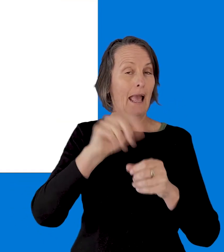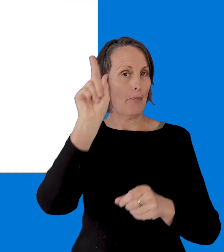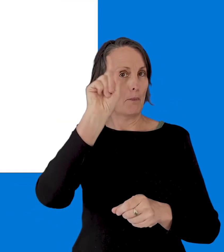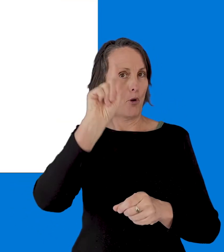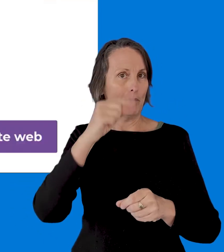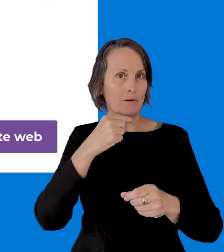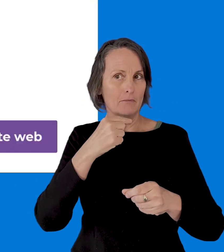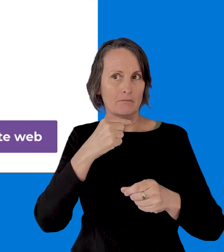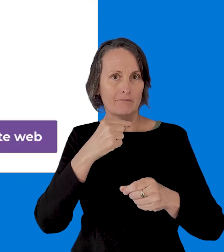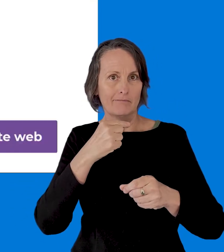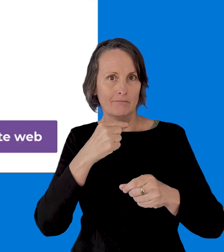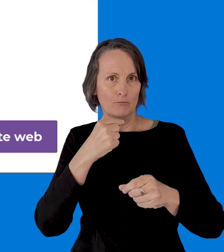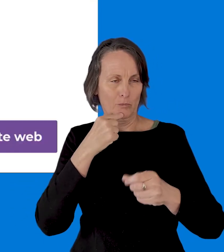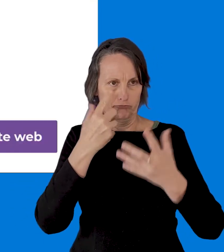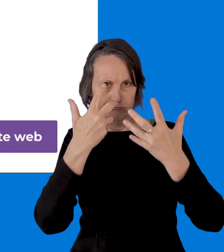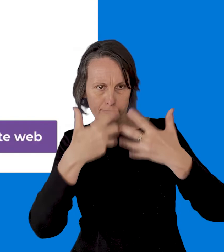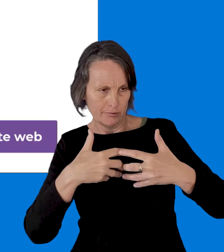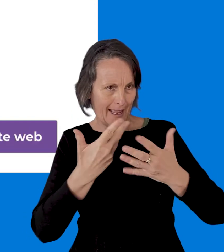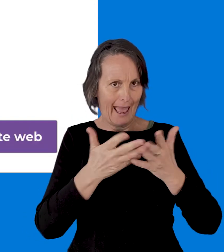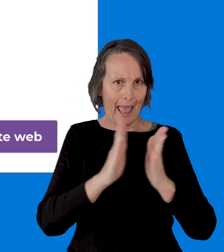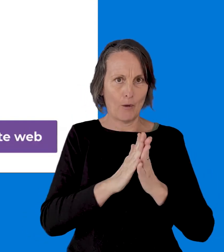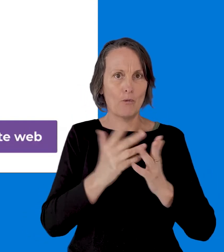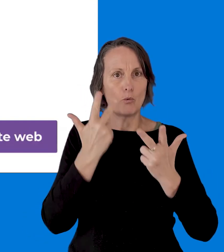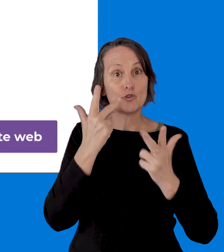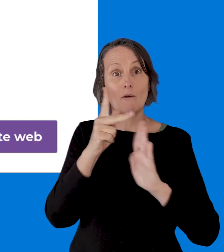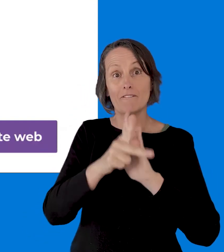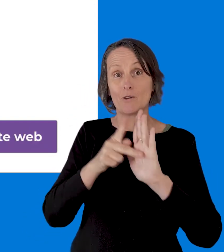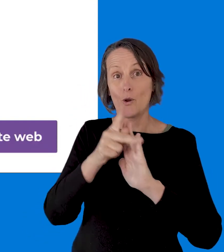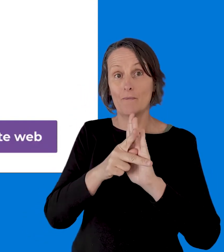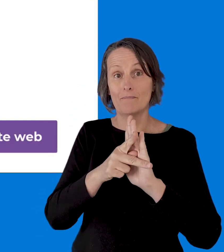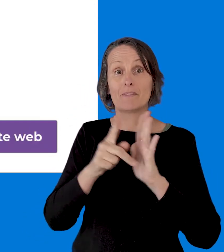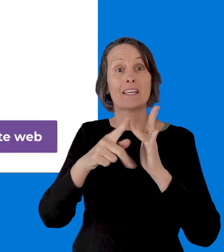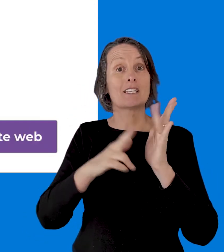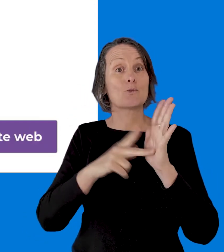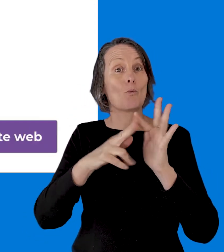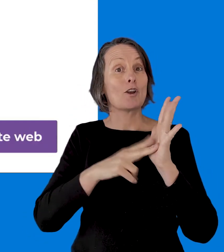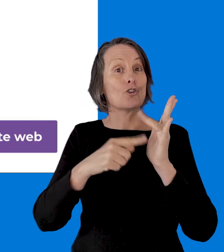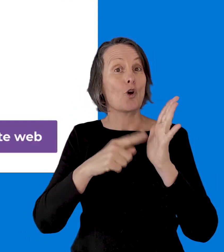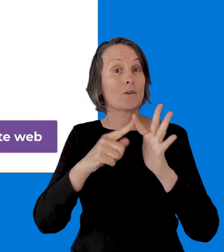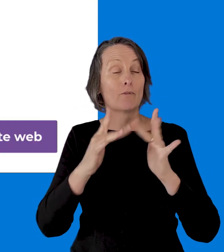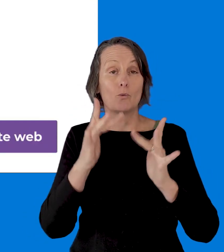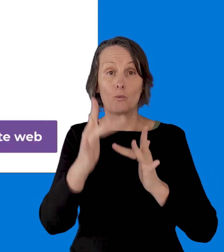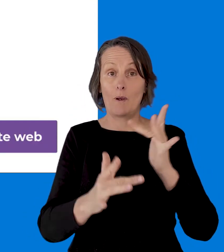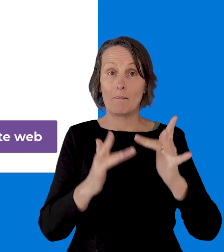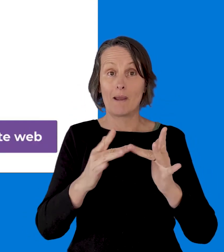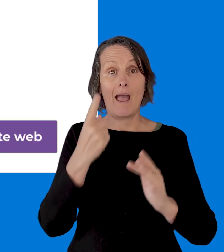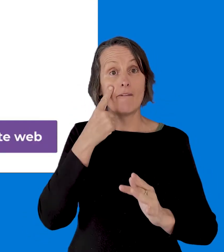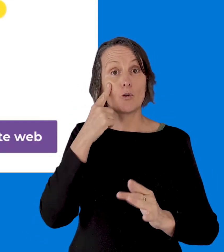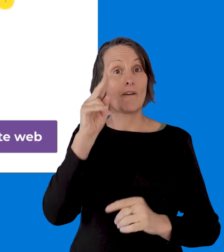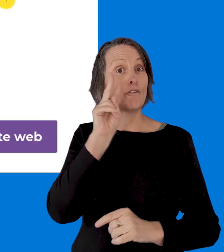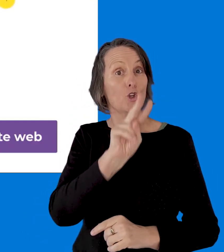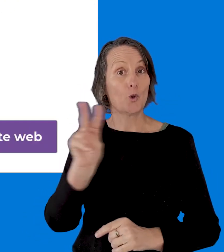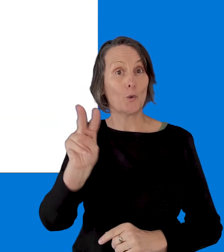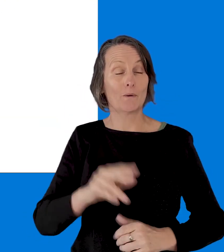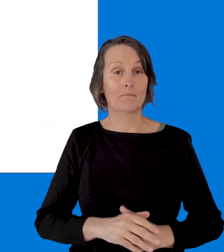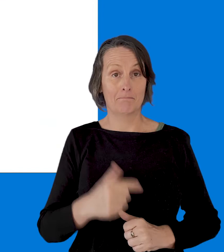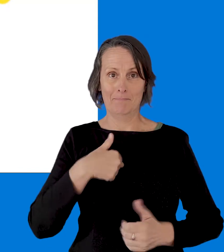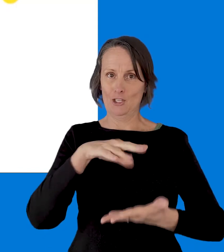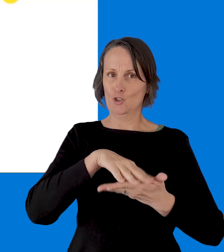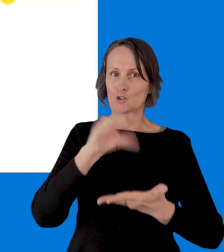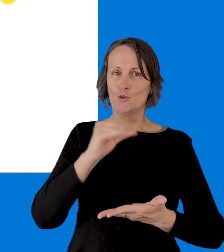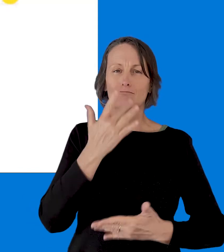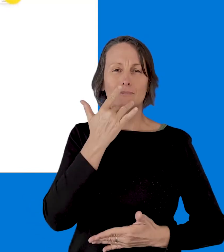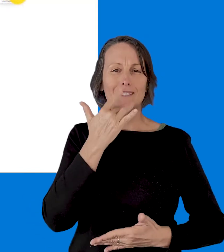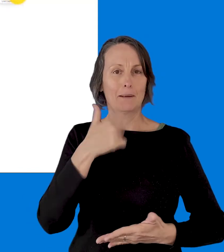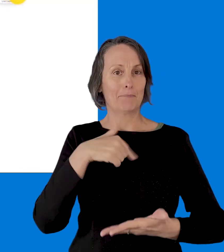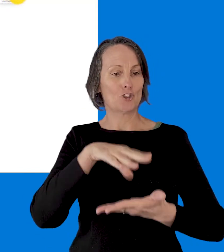about this. Here I am in OneNote for the web, and I'm going to go to the View tab. And I'm the student in this case. So the student is in here, and way over